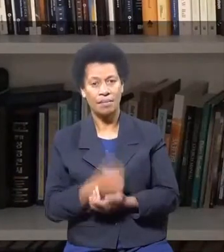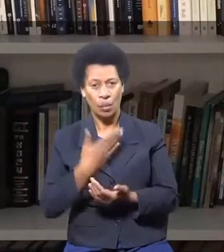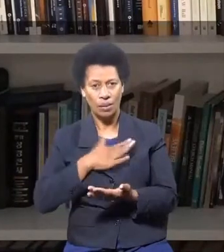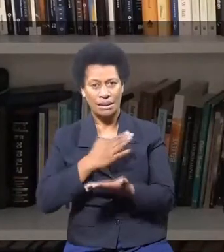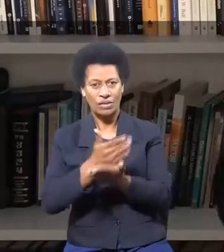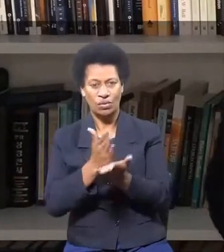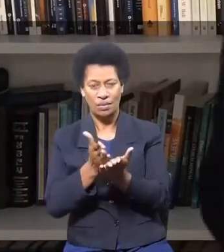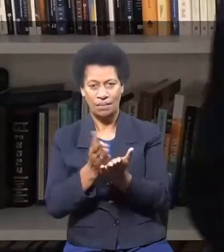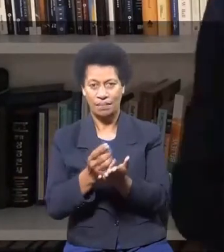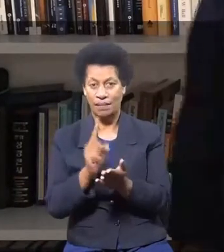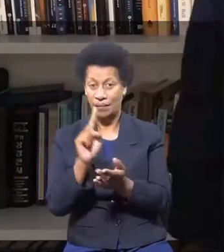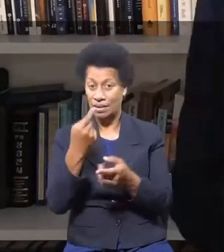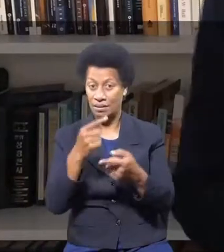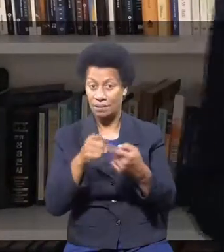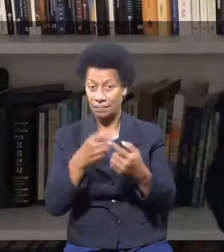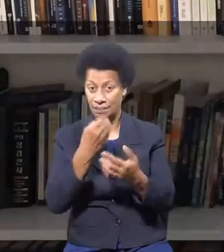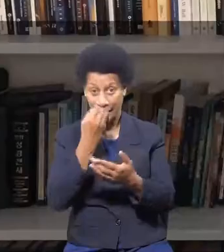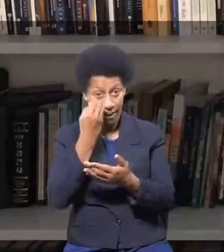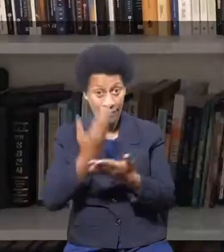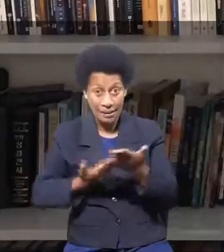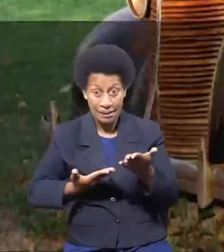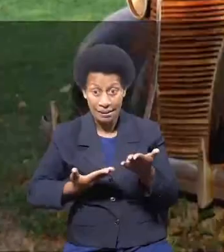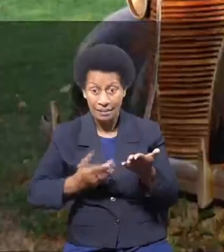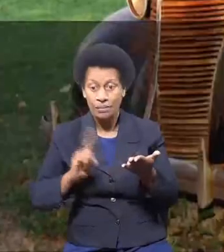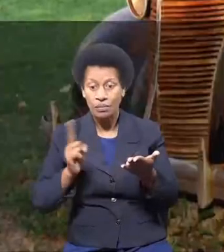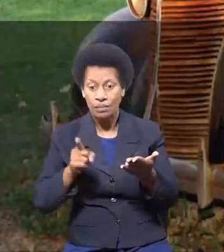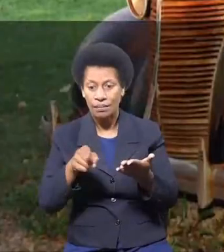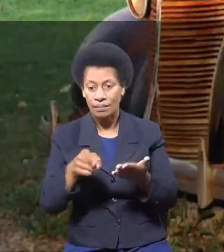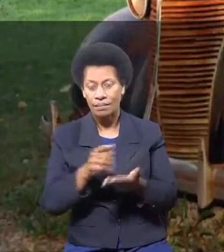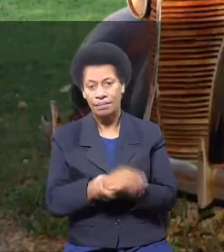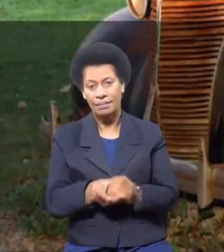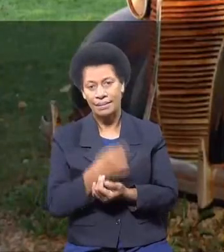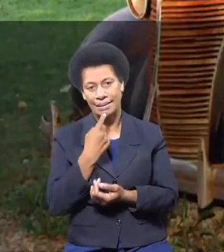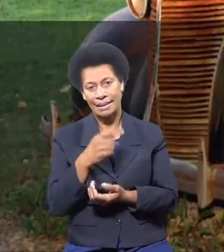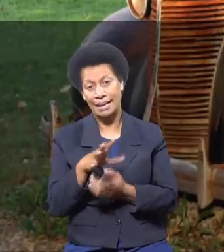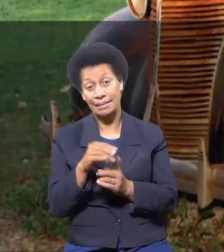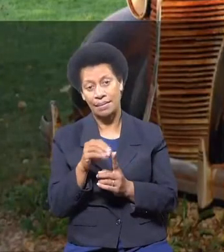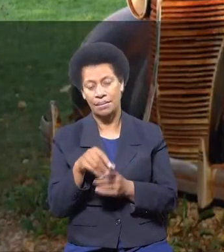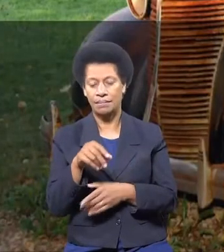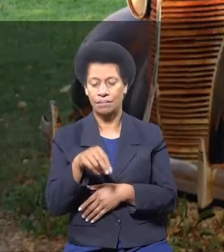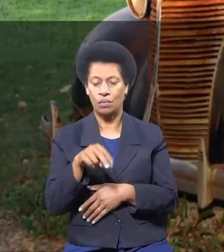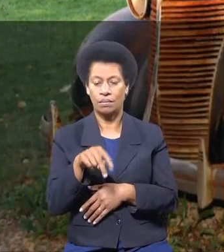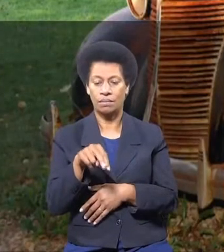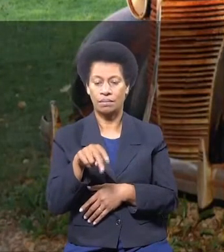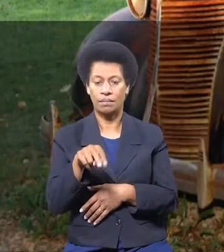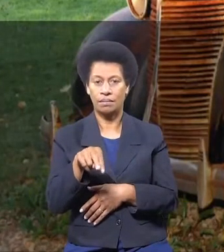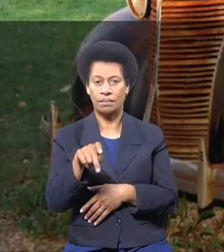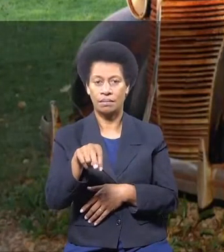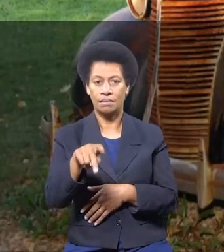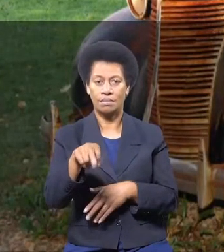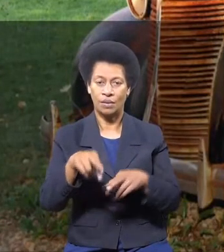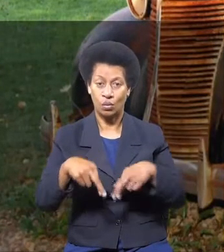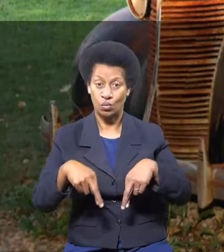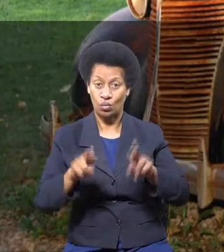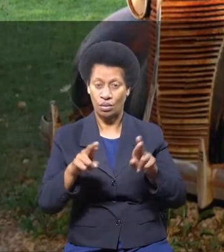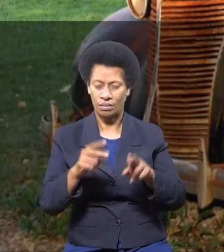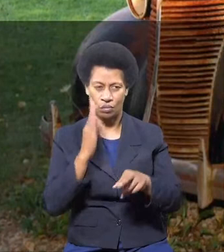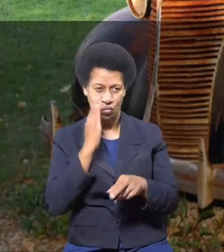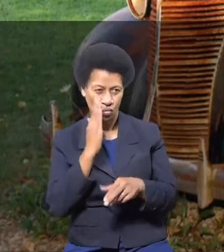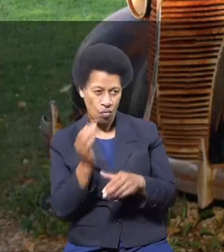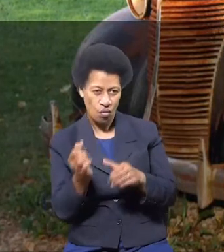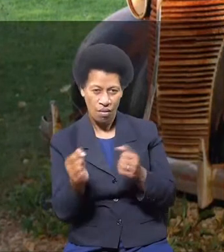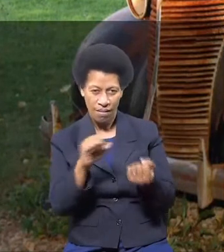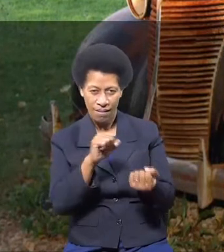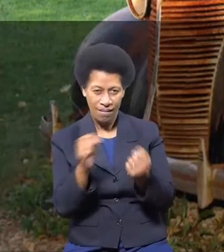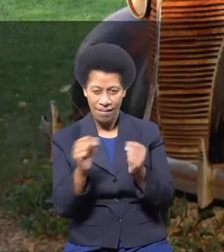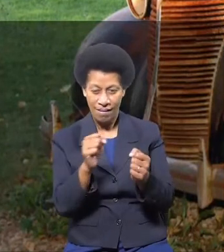right now. The first evidence is this. You might have been walking down the road when you saw